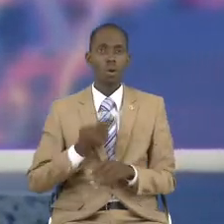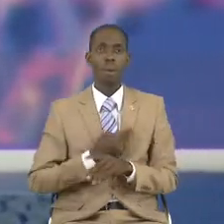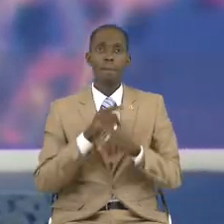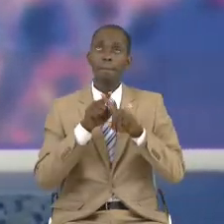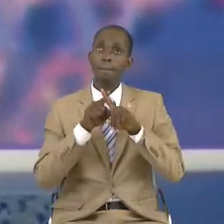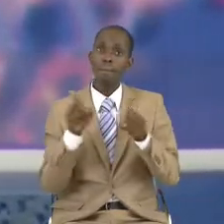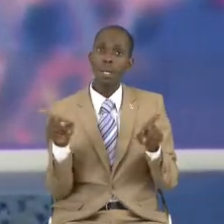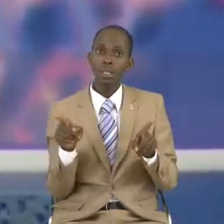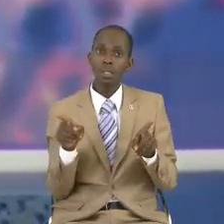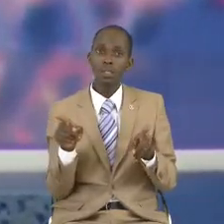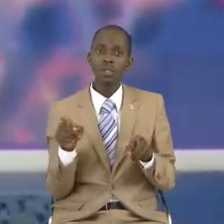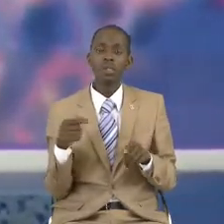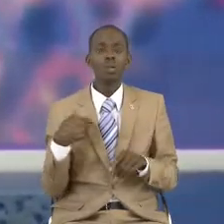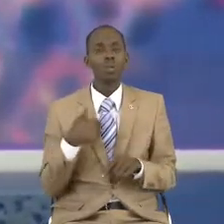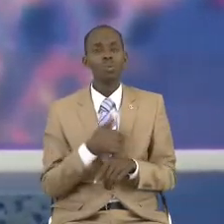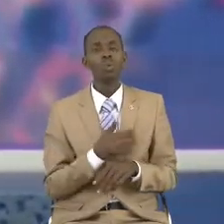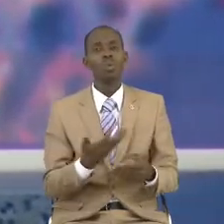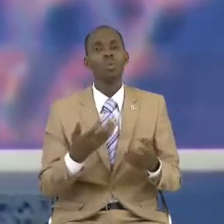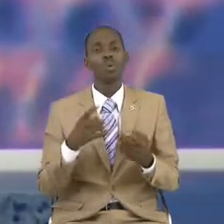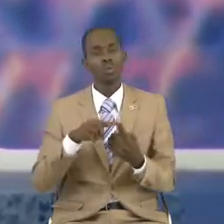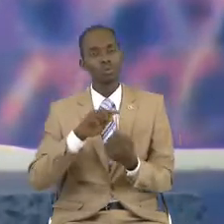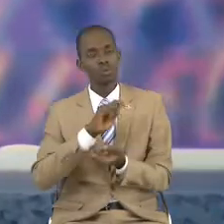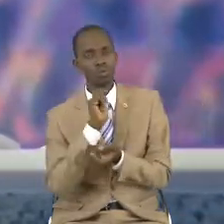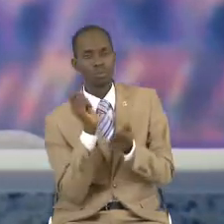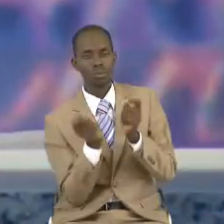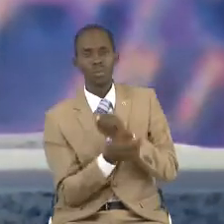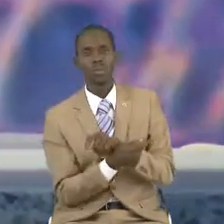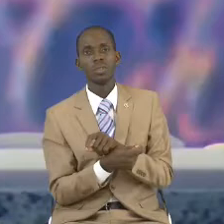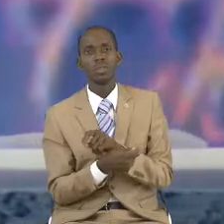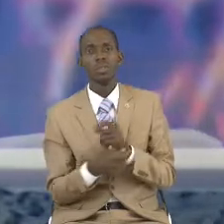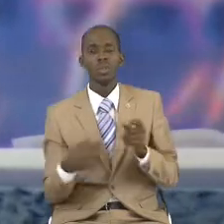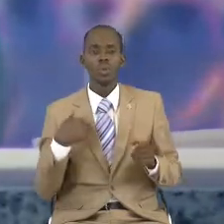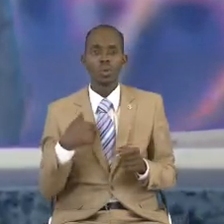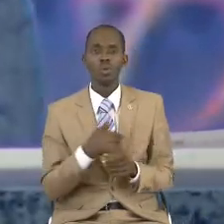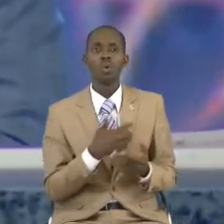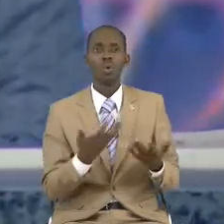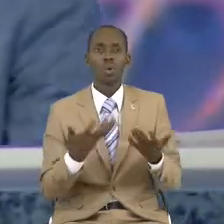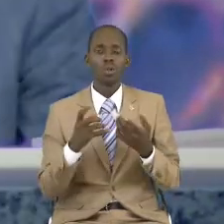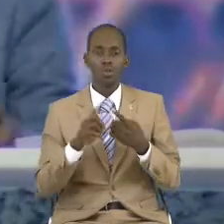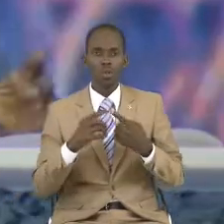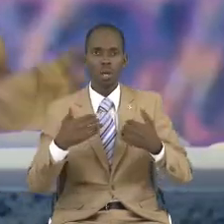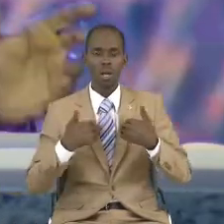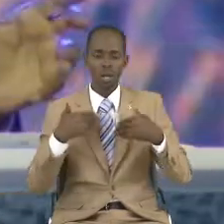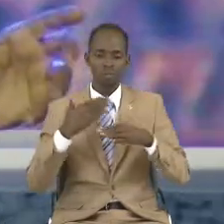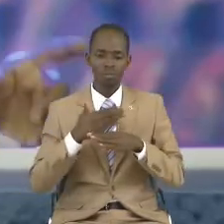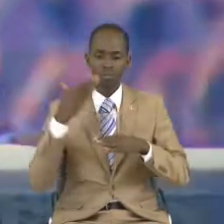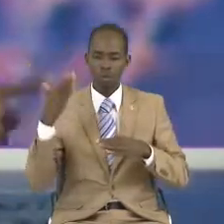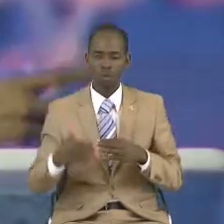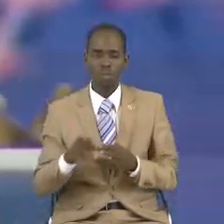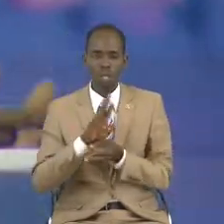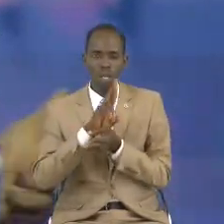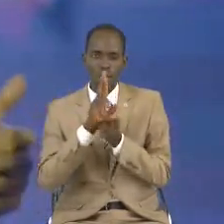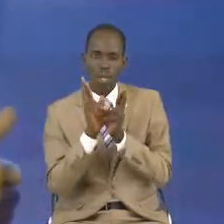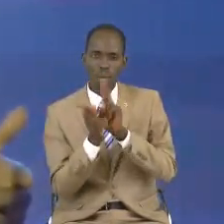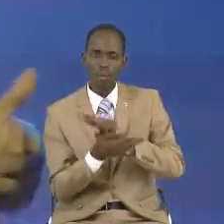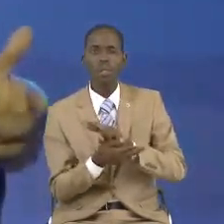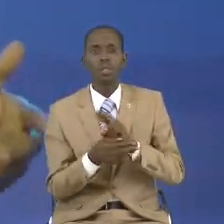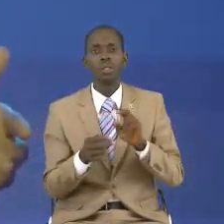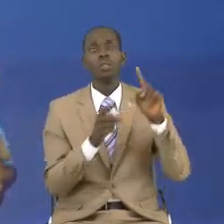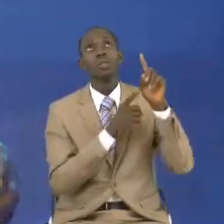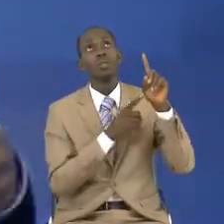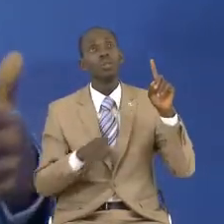we want to turn around but want to have total repentance but we're looking for